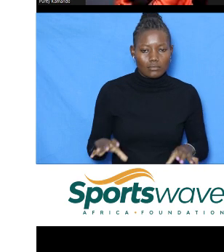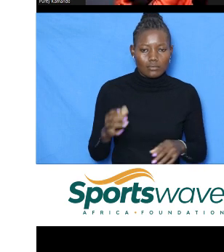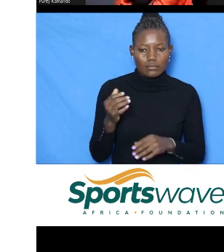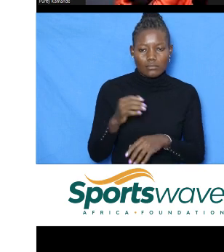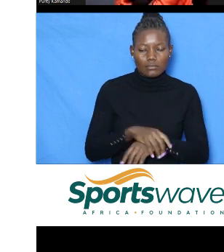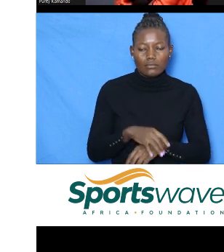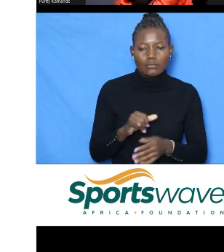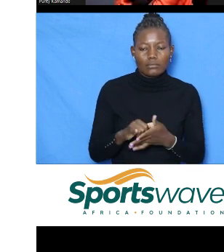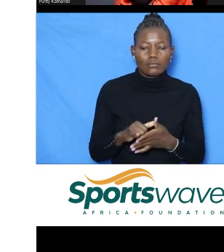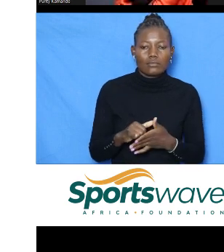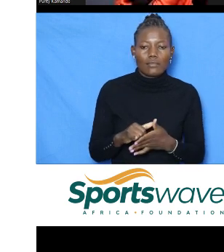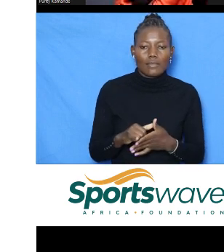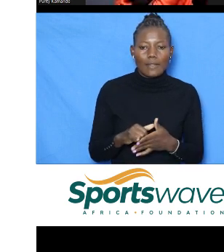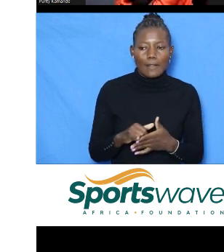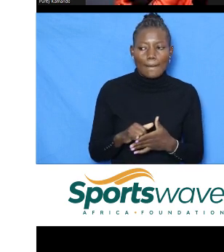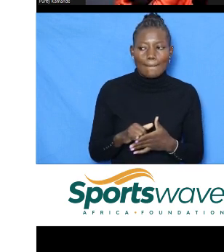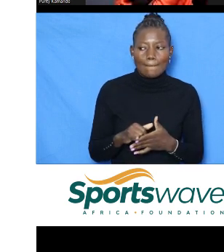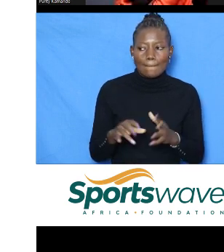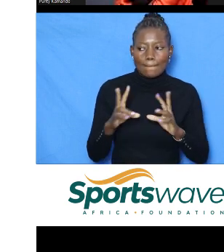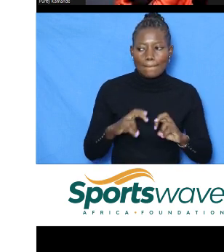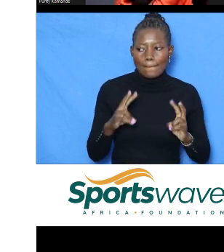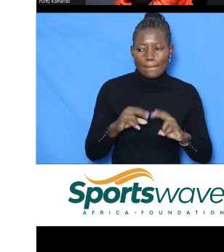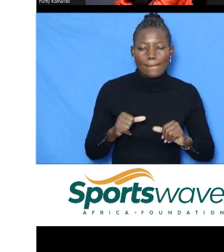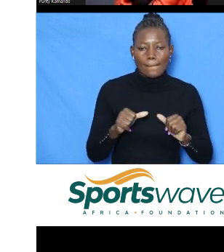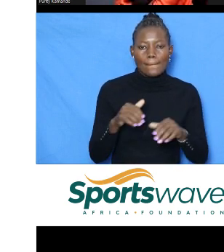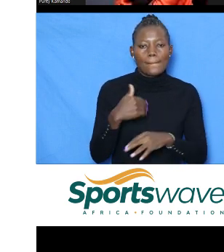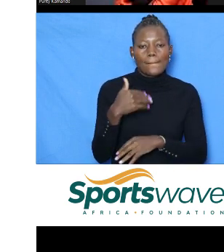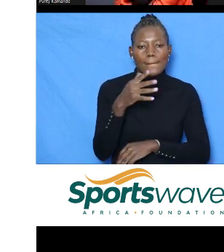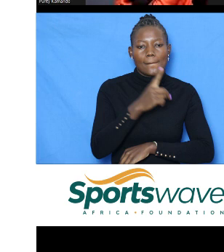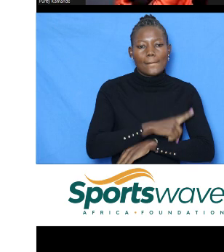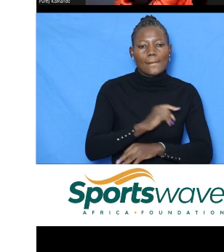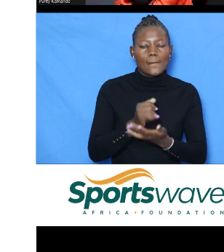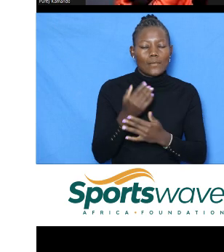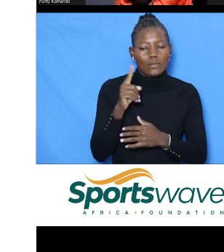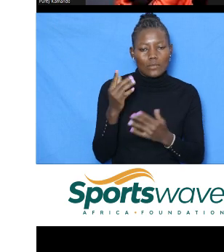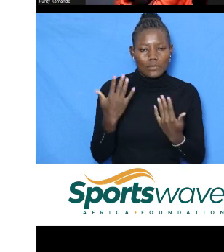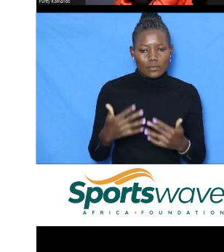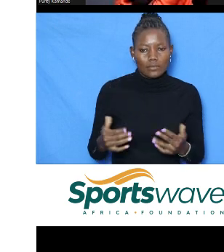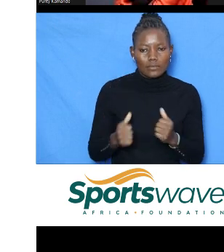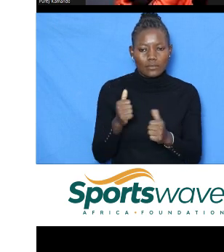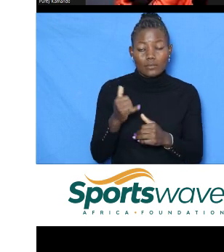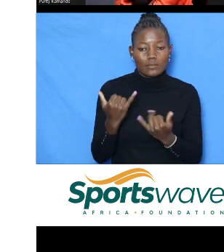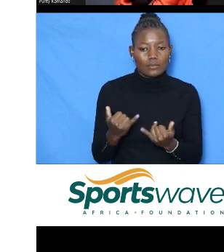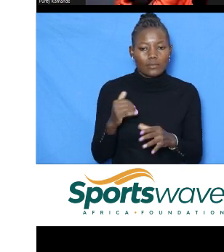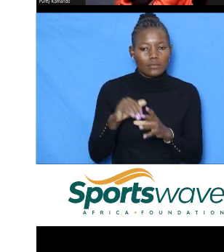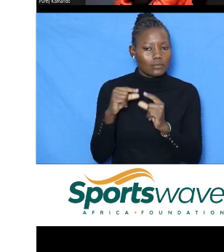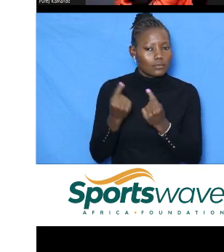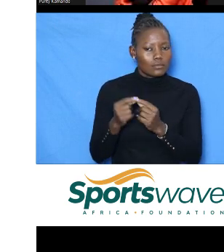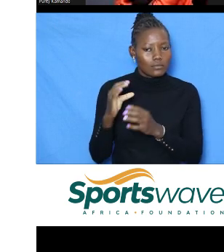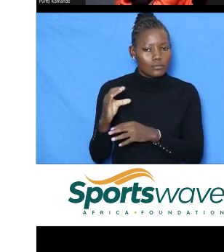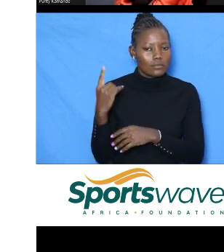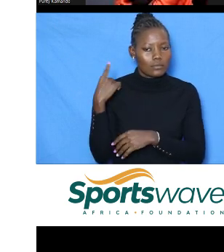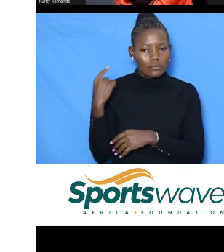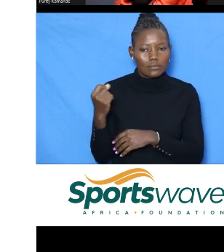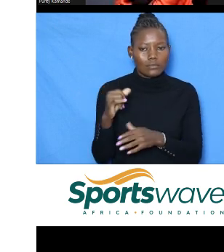find that with research ongoing every other day, some of these supplements that are now in Group C are